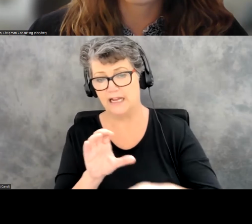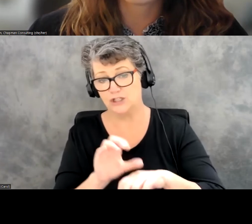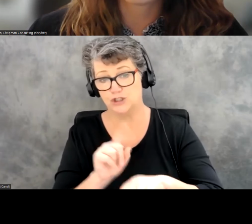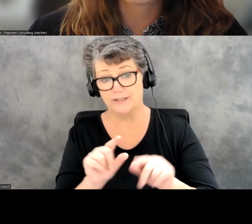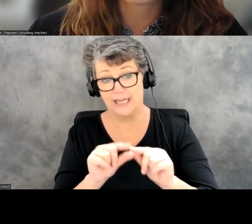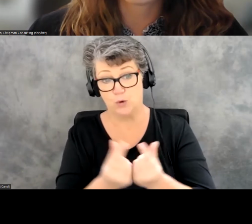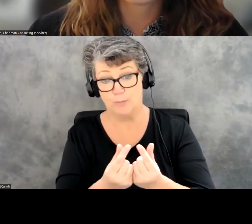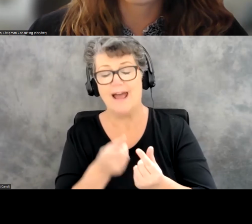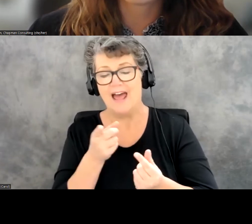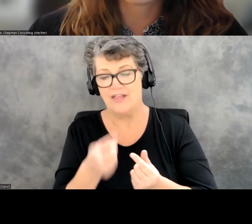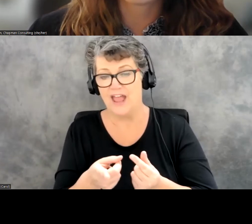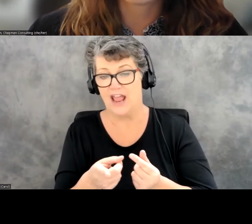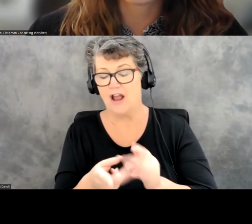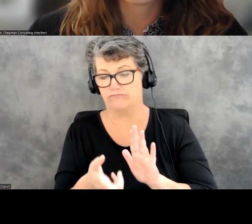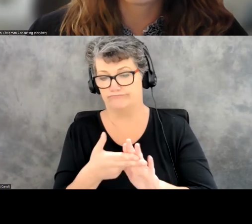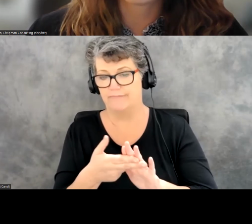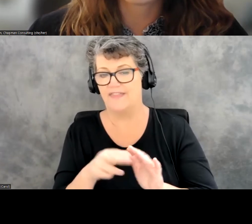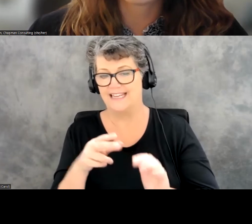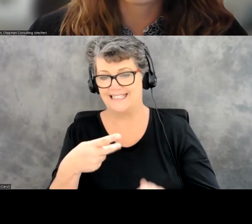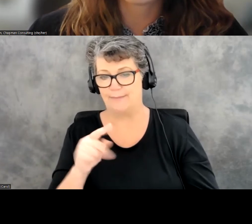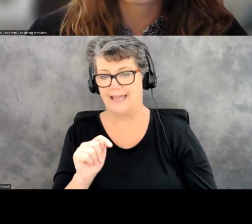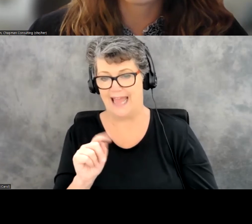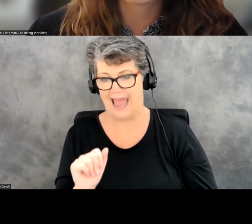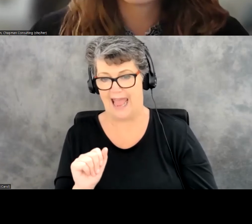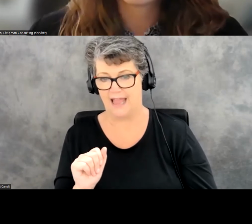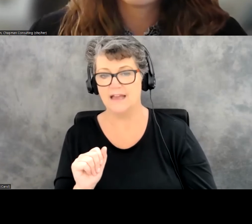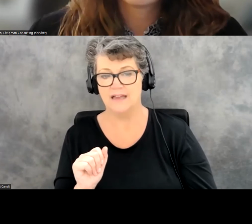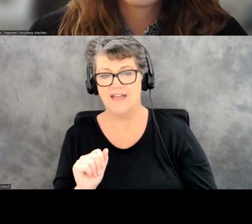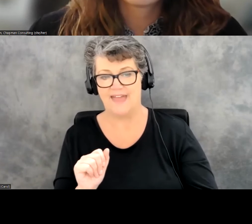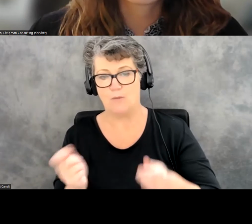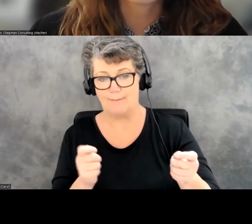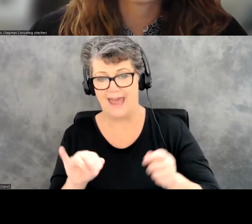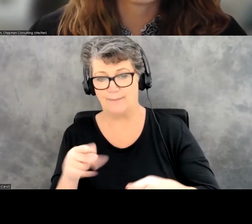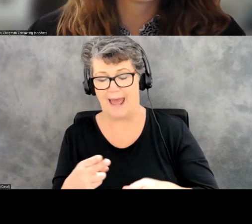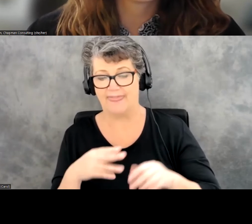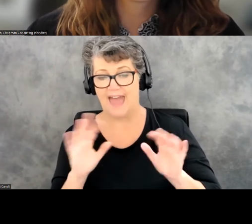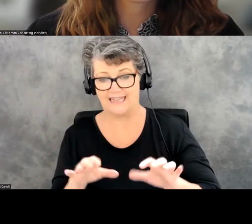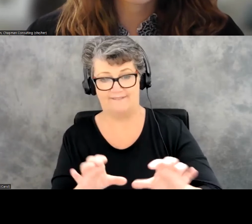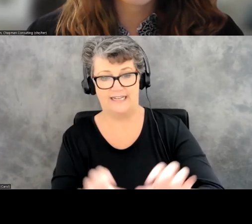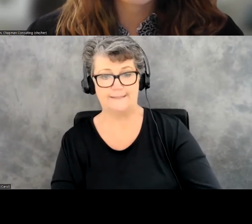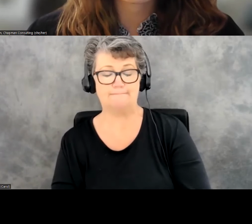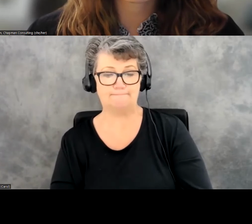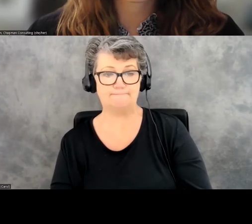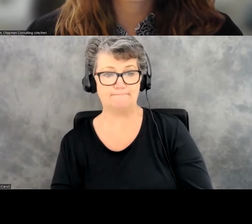are the contracted TPA who will be managing PATH activities. Next slide, please.